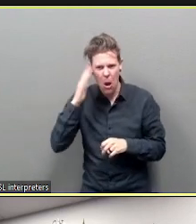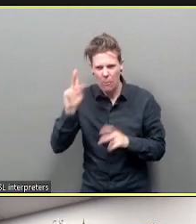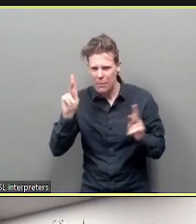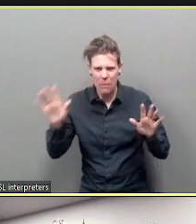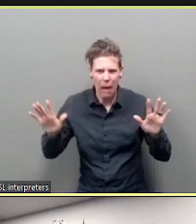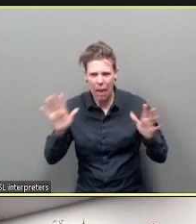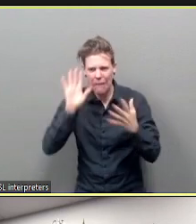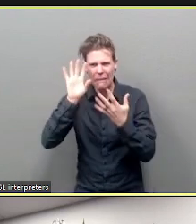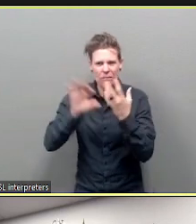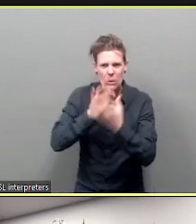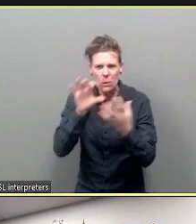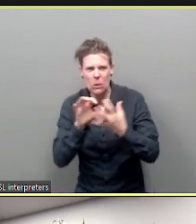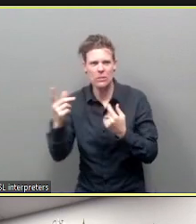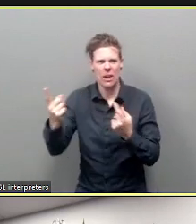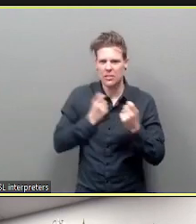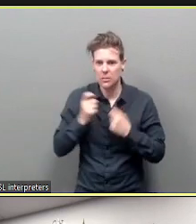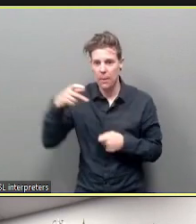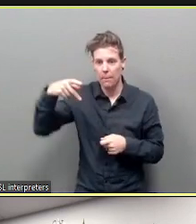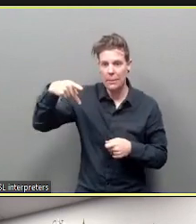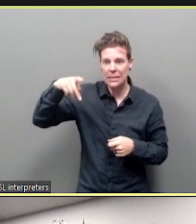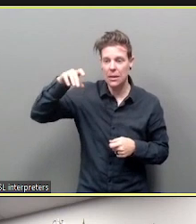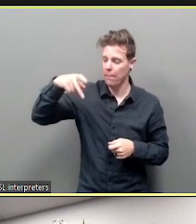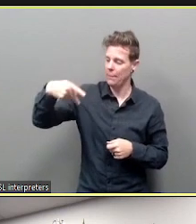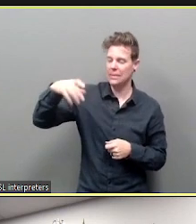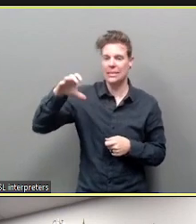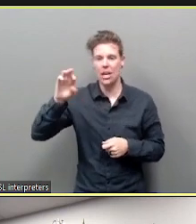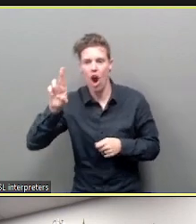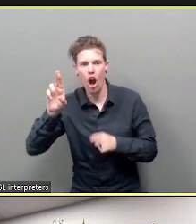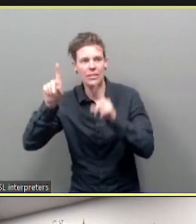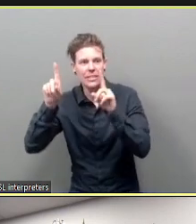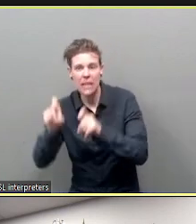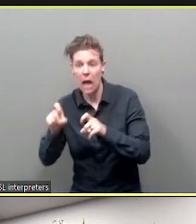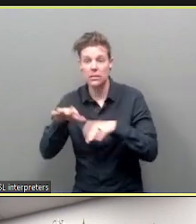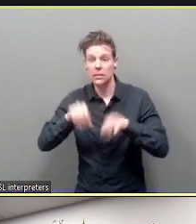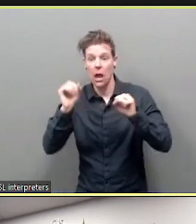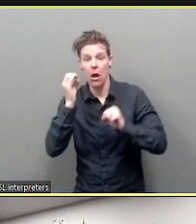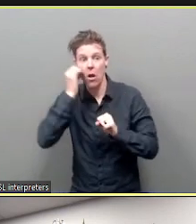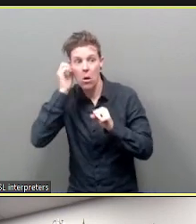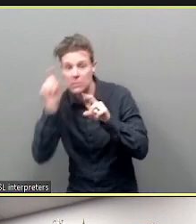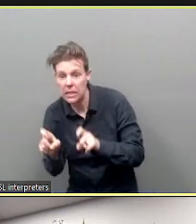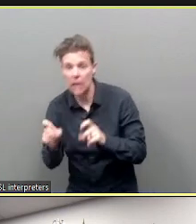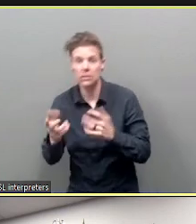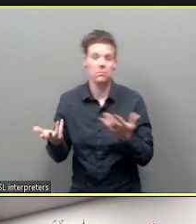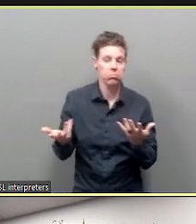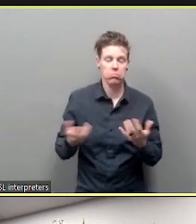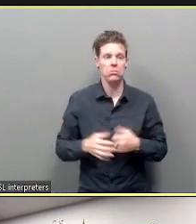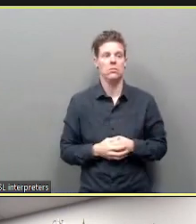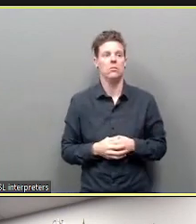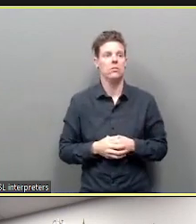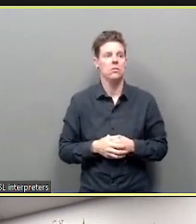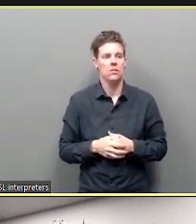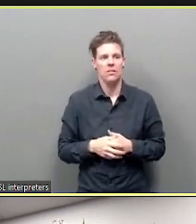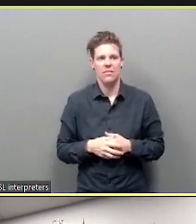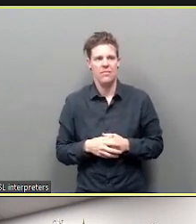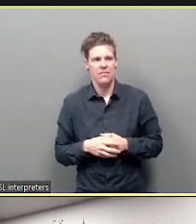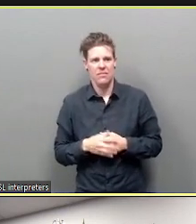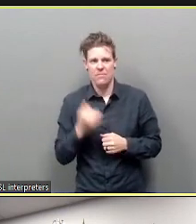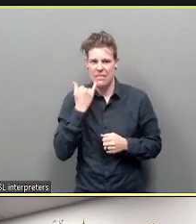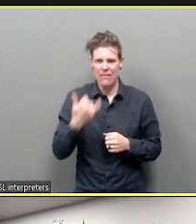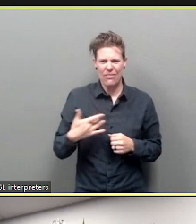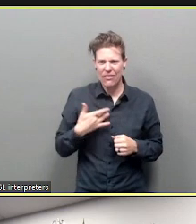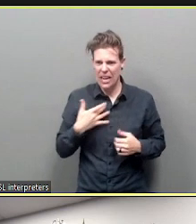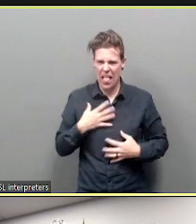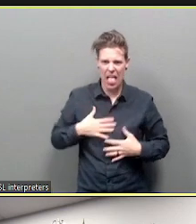if you have symptoms, you think you have COVID-19, you've been exposed, please get tested. If you have the